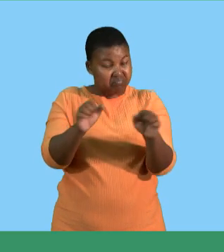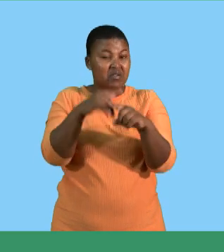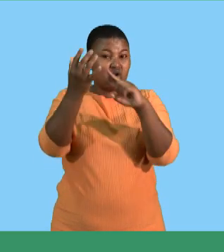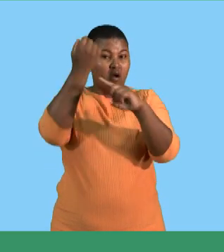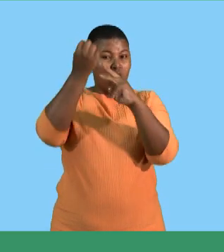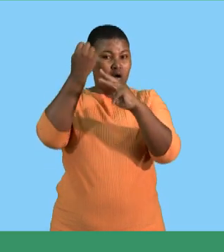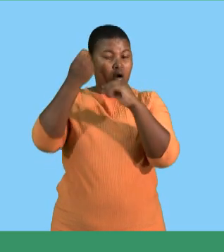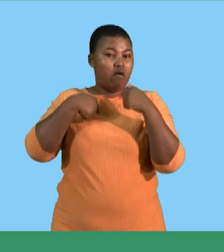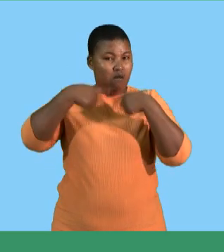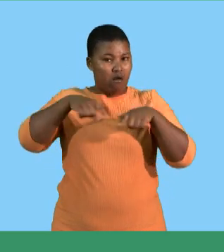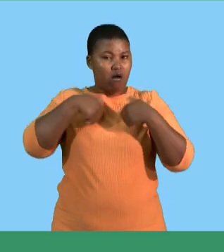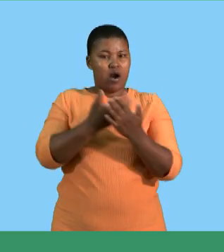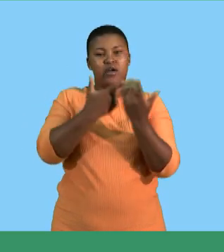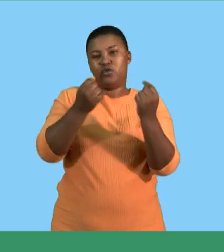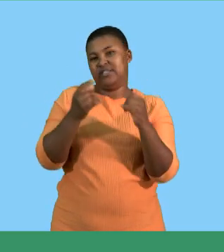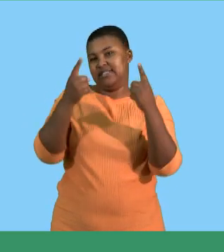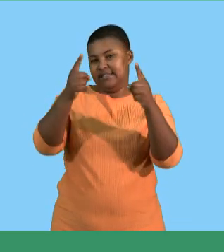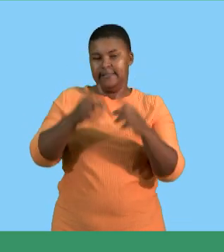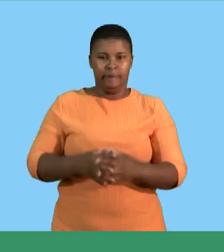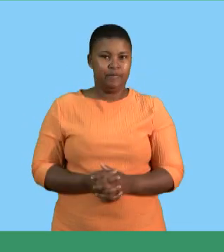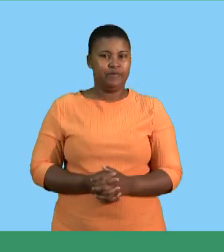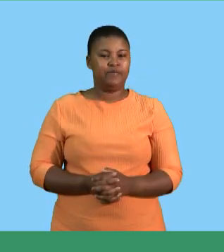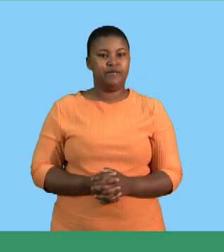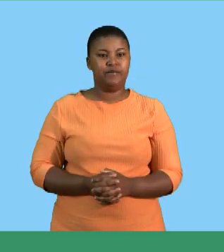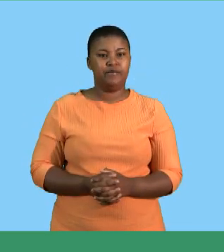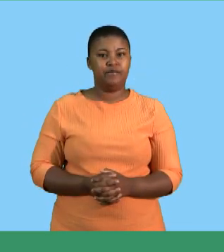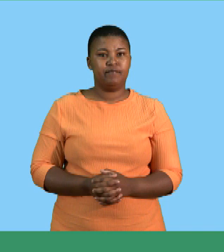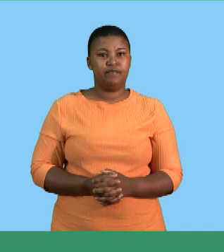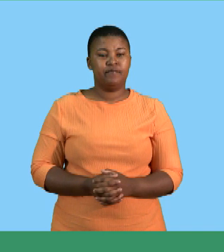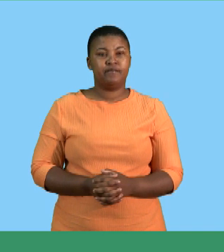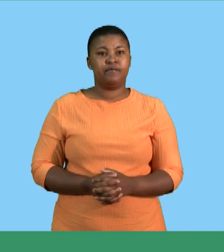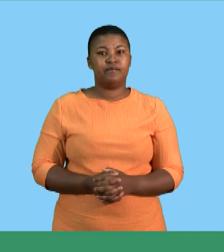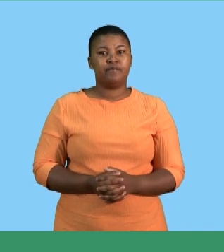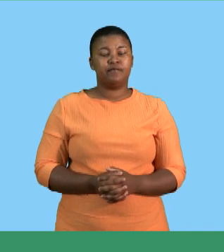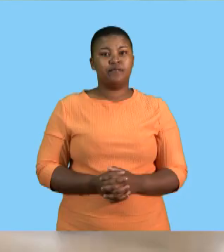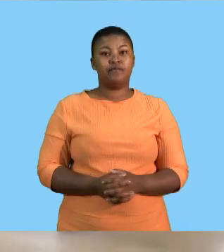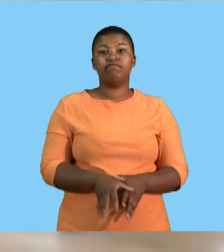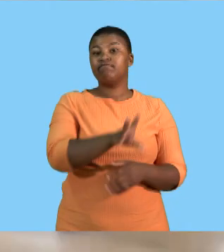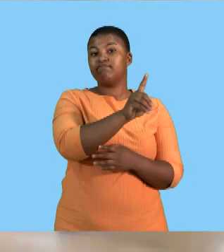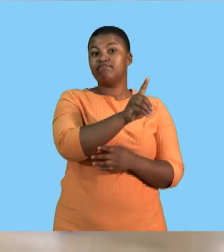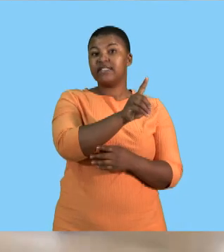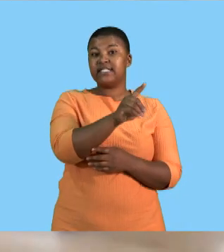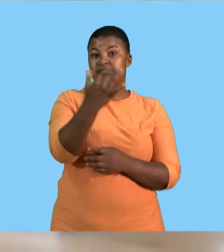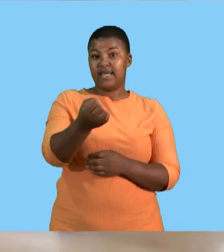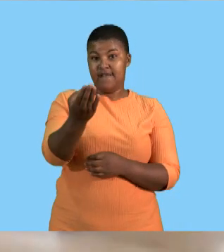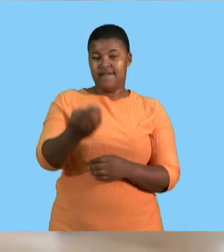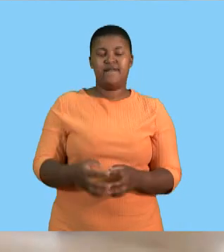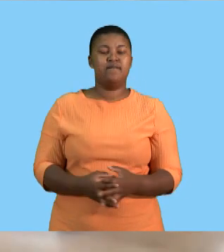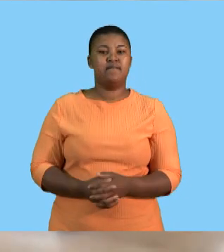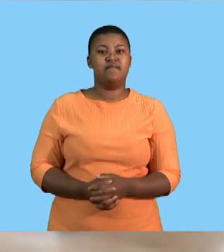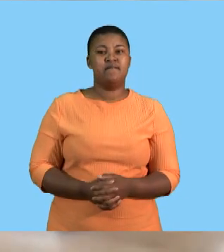job and reaching their goals for us to be successful. So there we have it. Number D